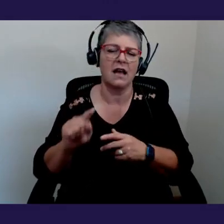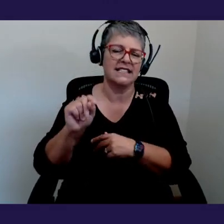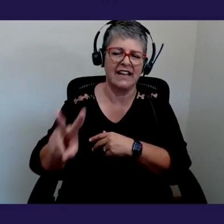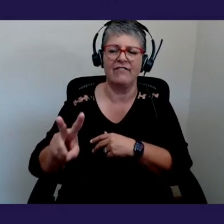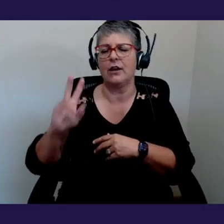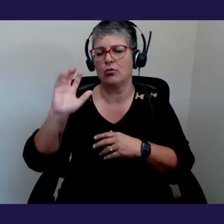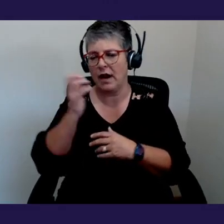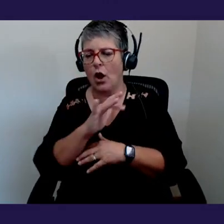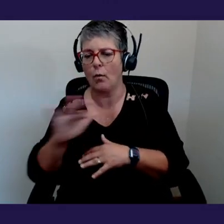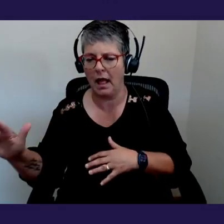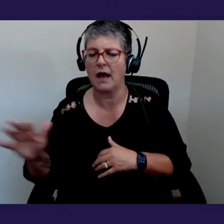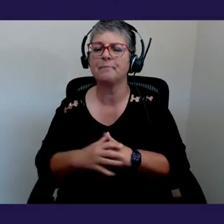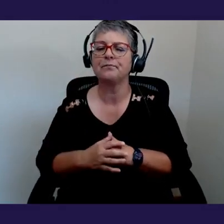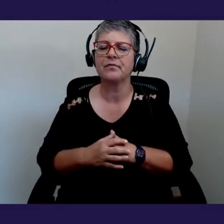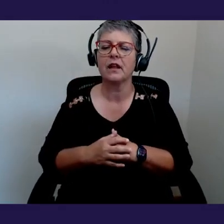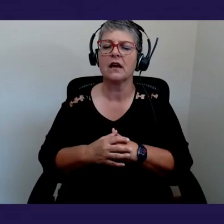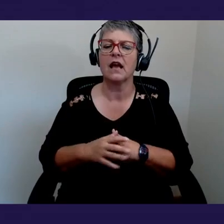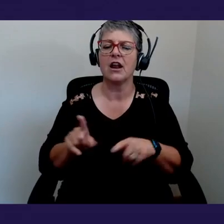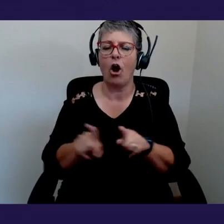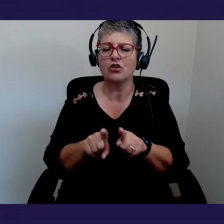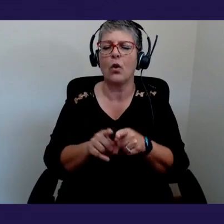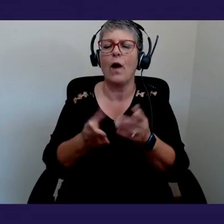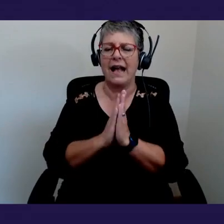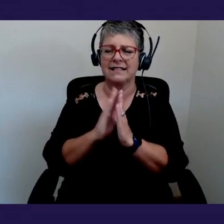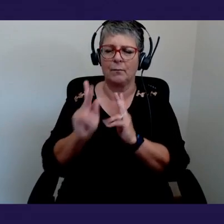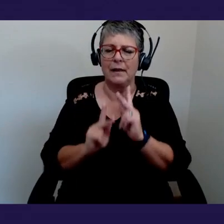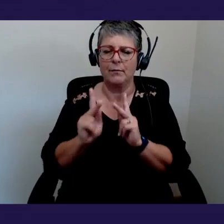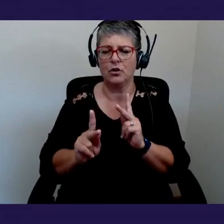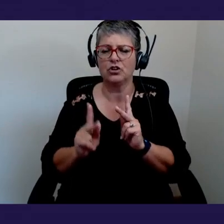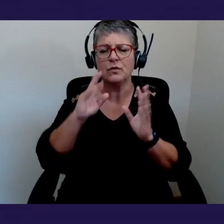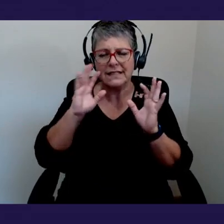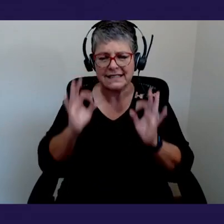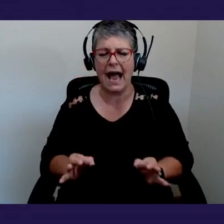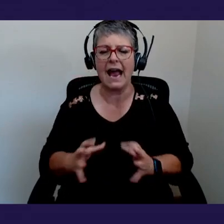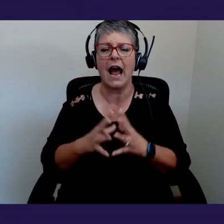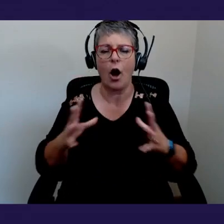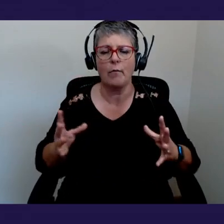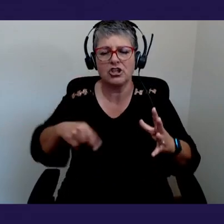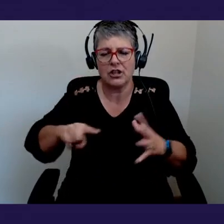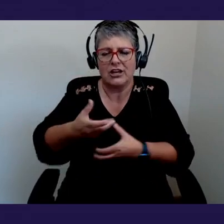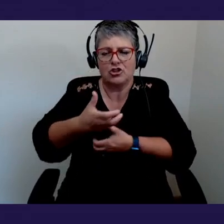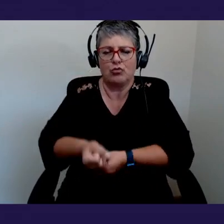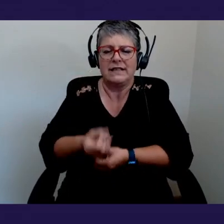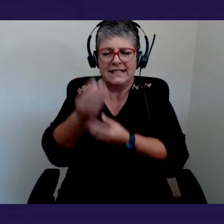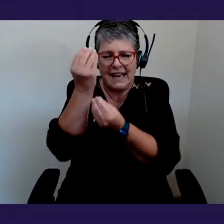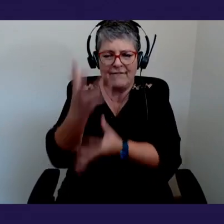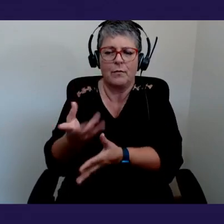So importantly, this also asks participants to decide how much they trust the information that they're